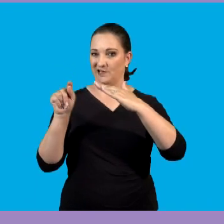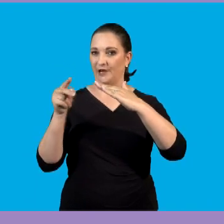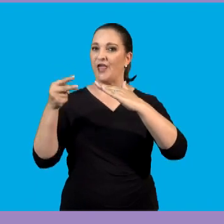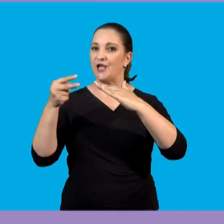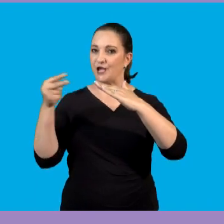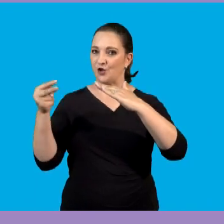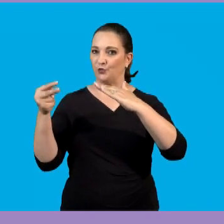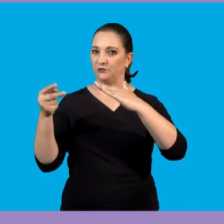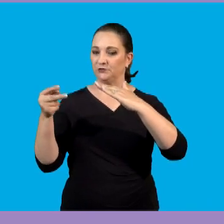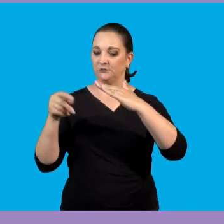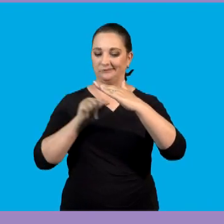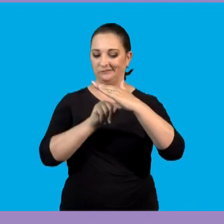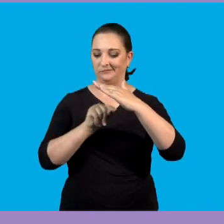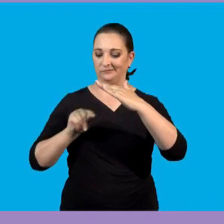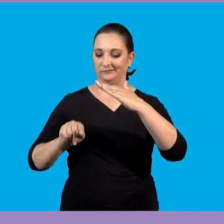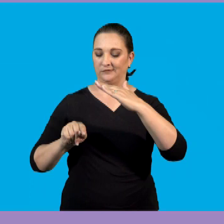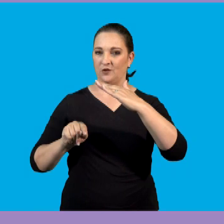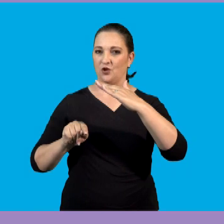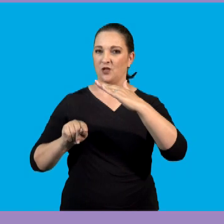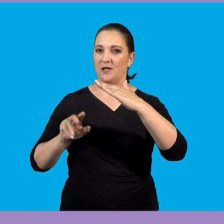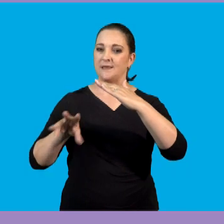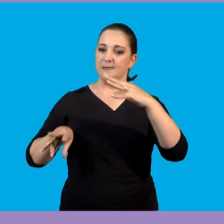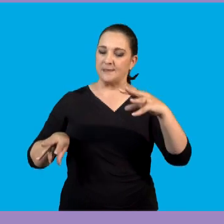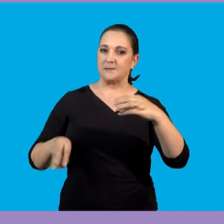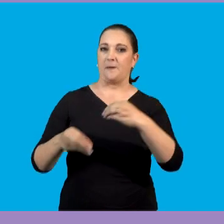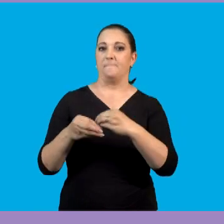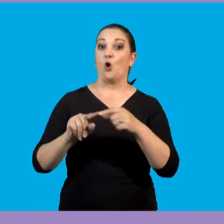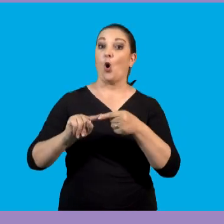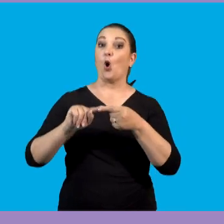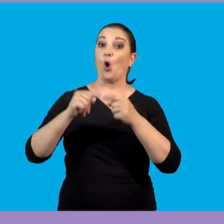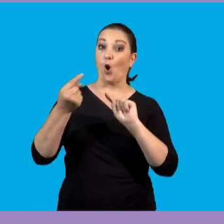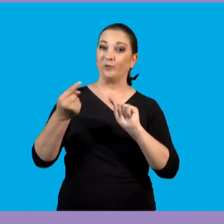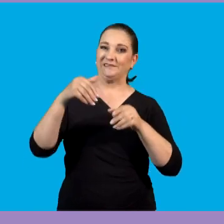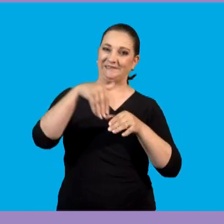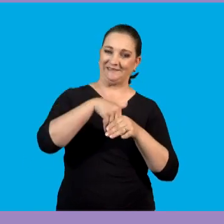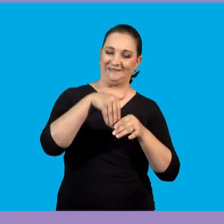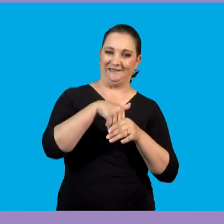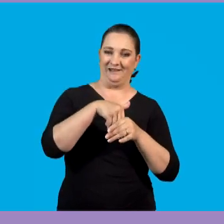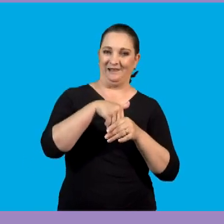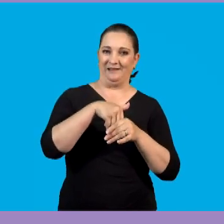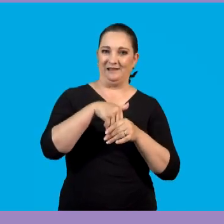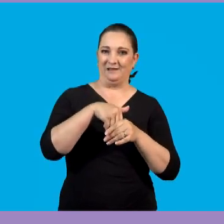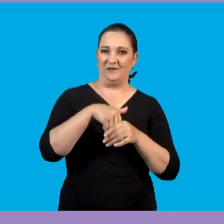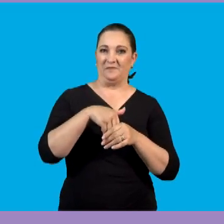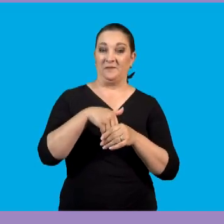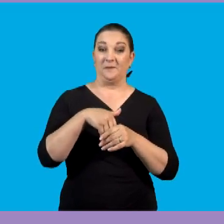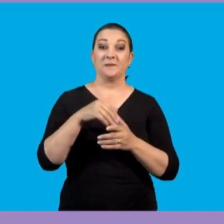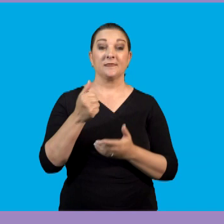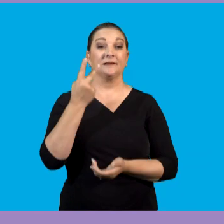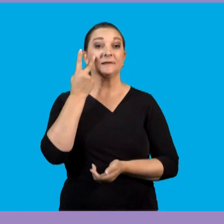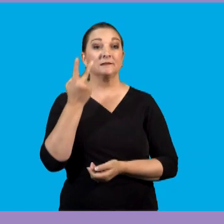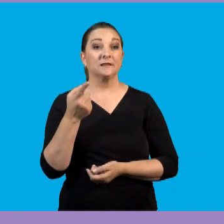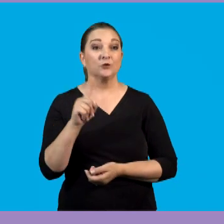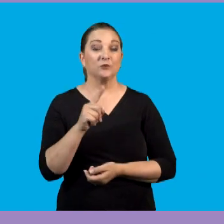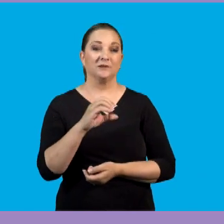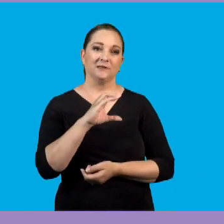equals to the sum of the two opposite interior angles. And from that calculation, we